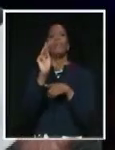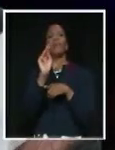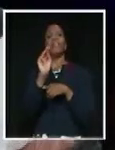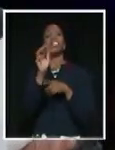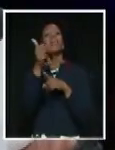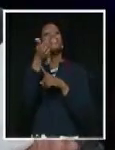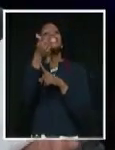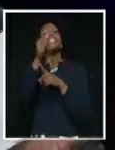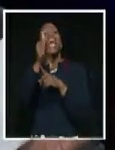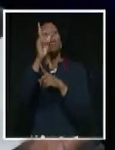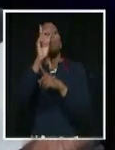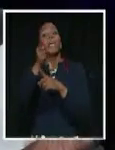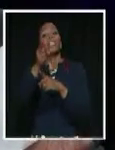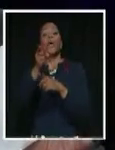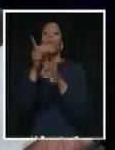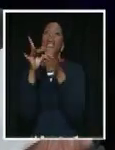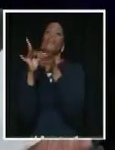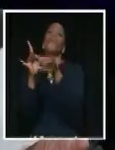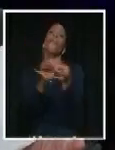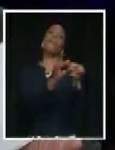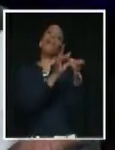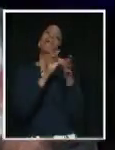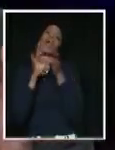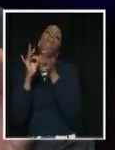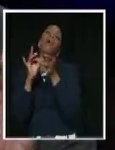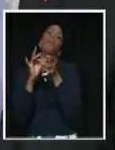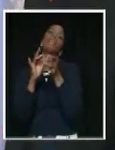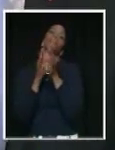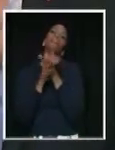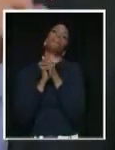impugning me. Only 10 minutes ago, we had a kumbaya moment. No, he had